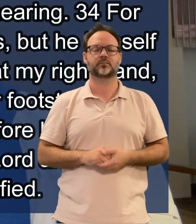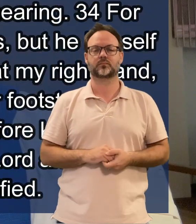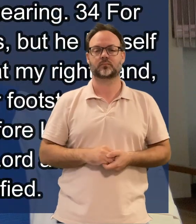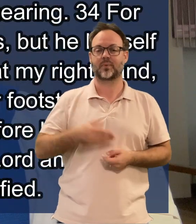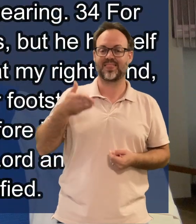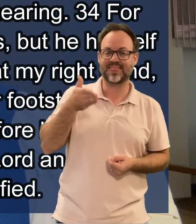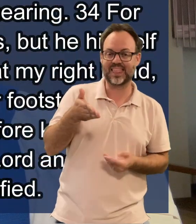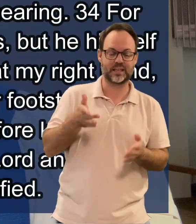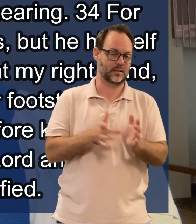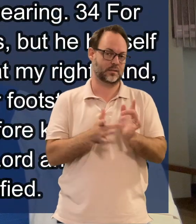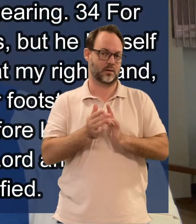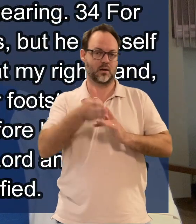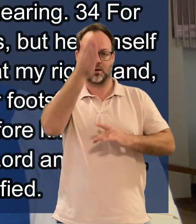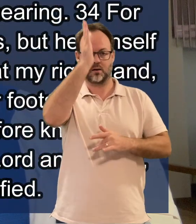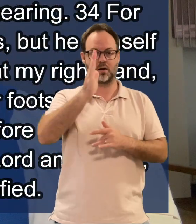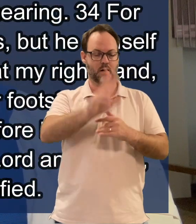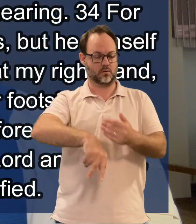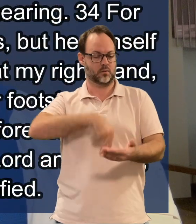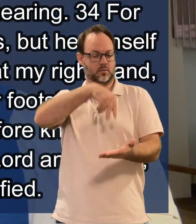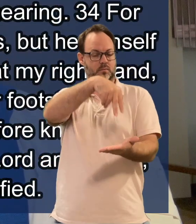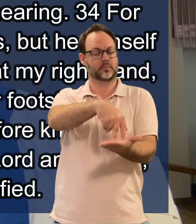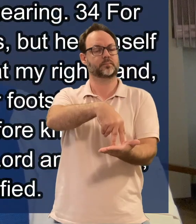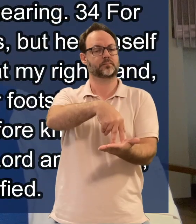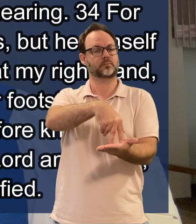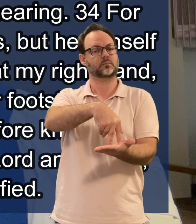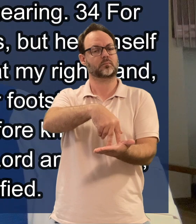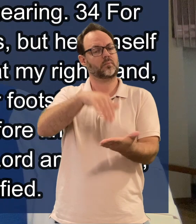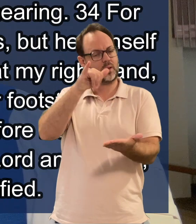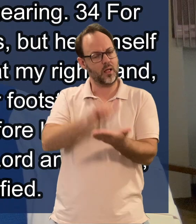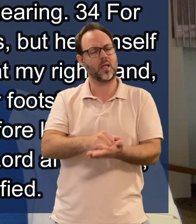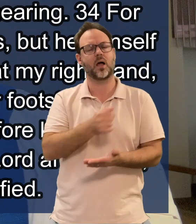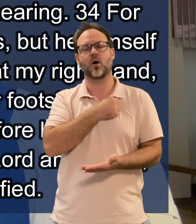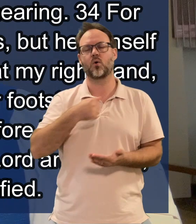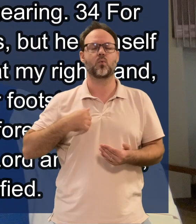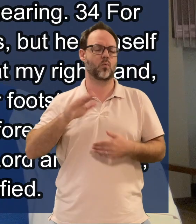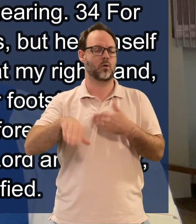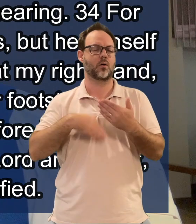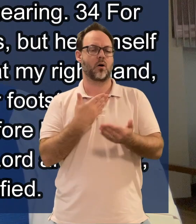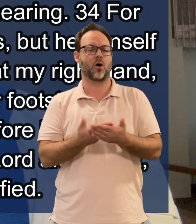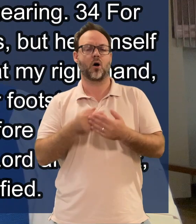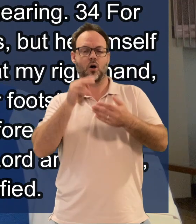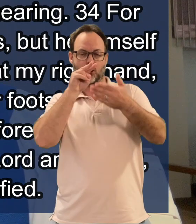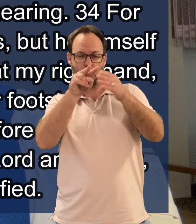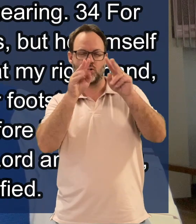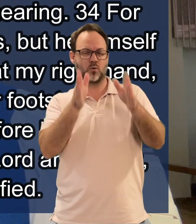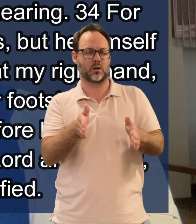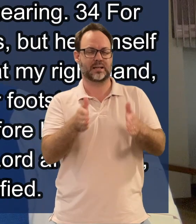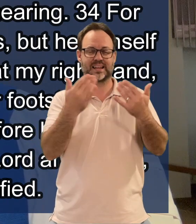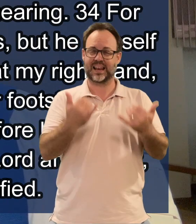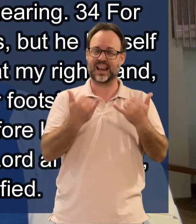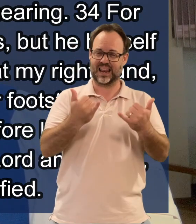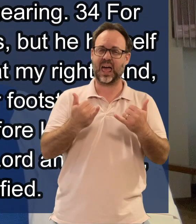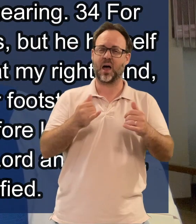This Jesus God raised up, and of that we are all witnesses. Being